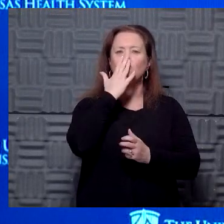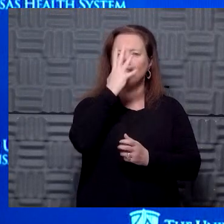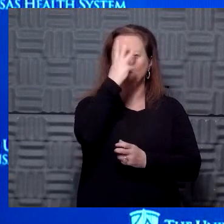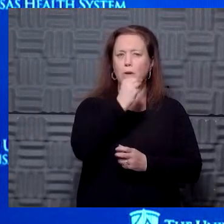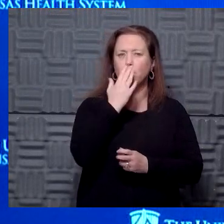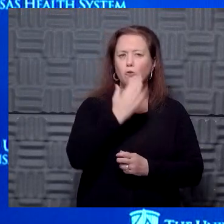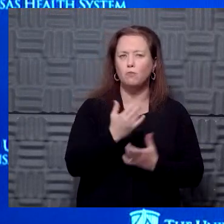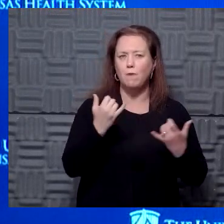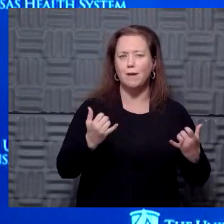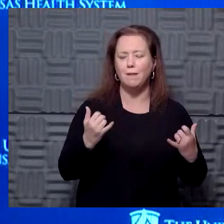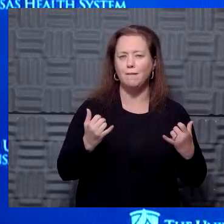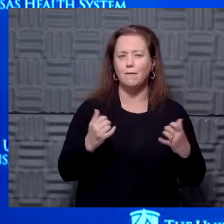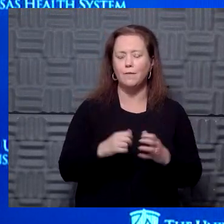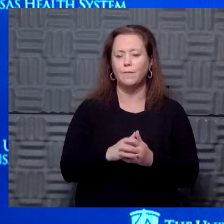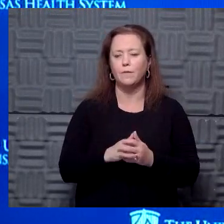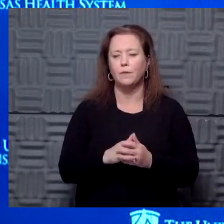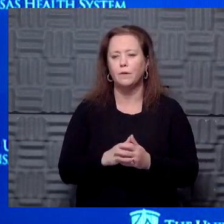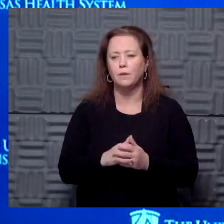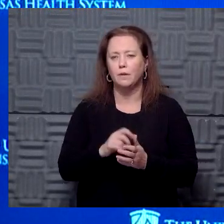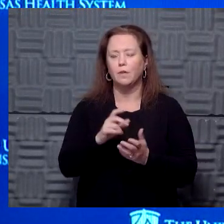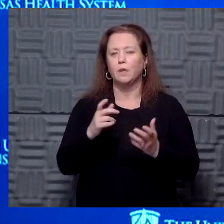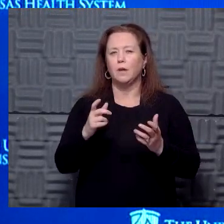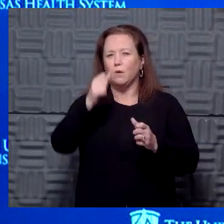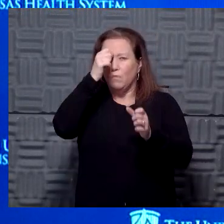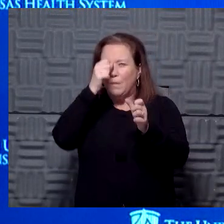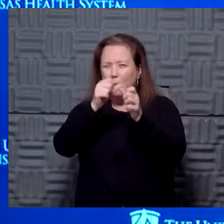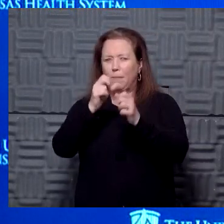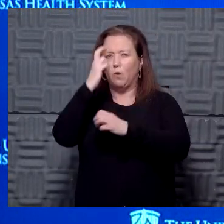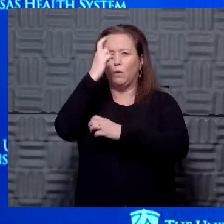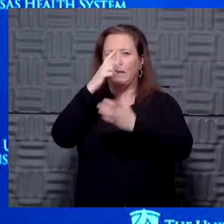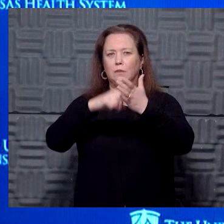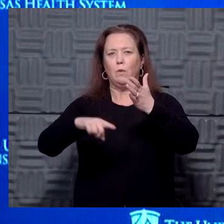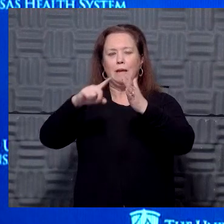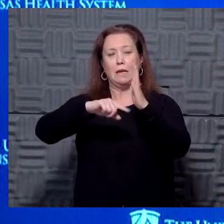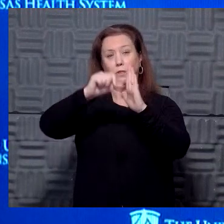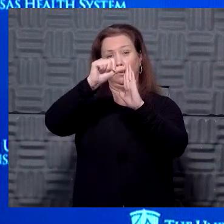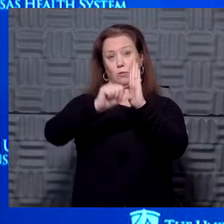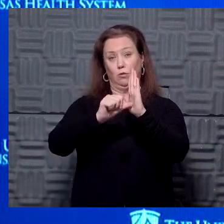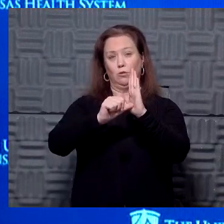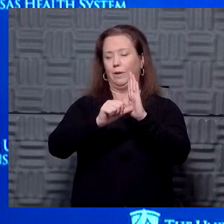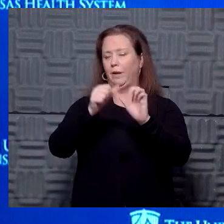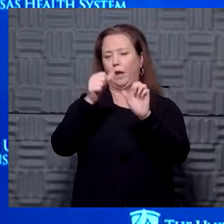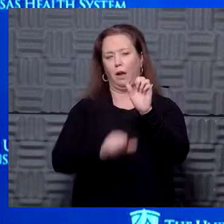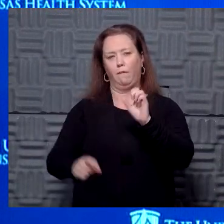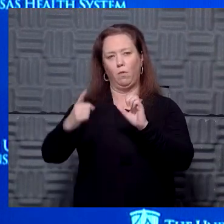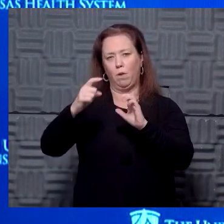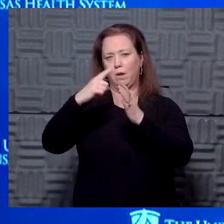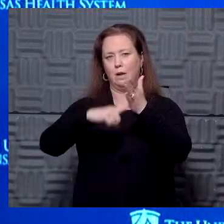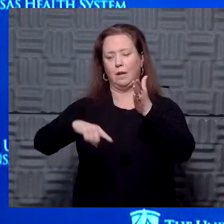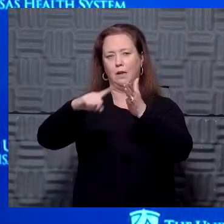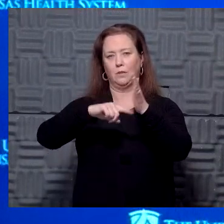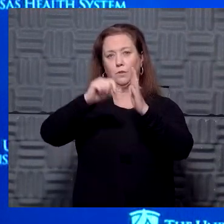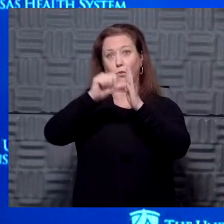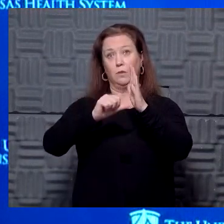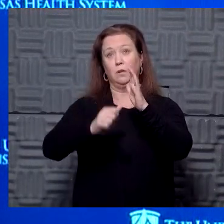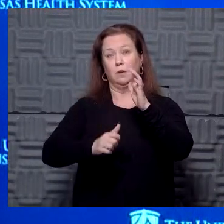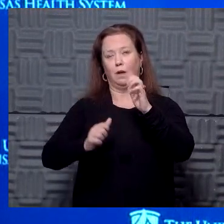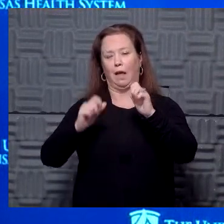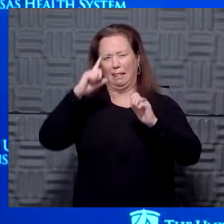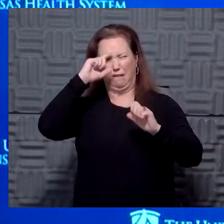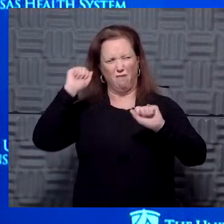at this moment. But remember, the reason we canceled surgeries, and everybody did this now, I think all the hospitals are doing